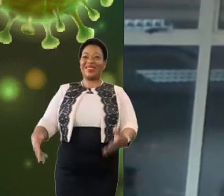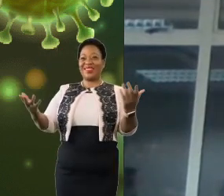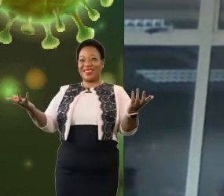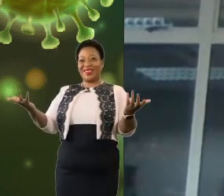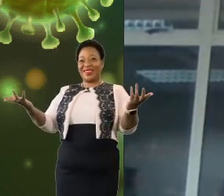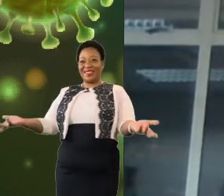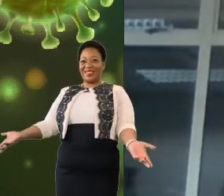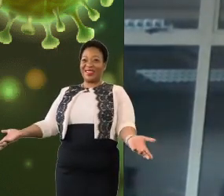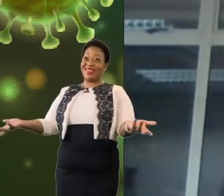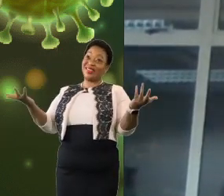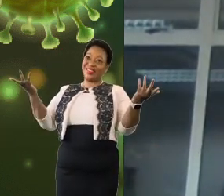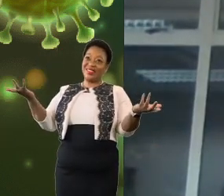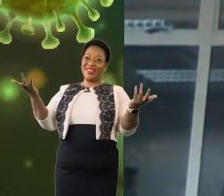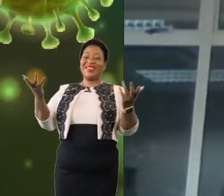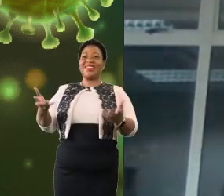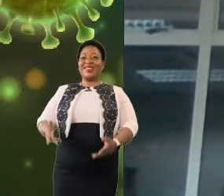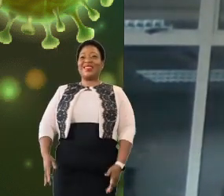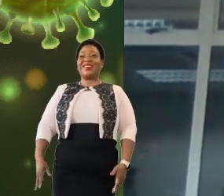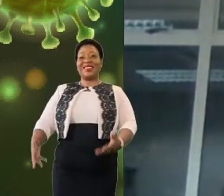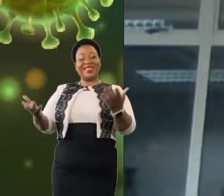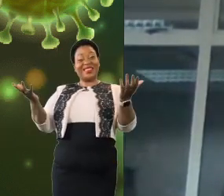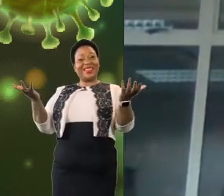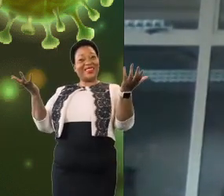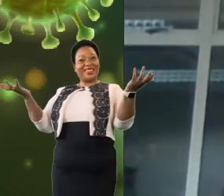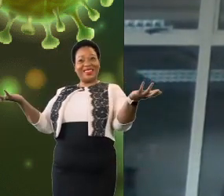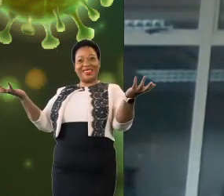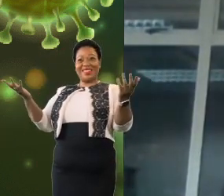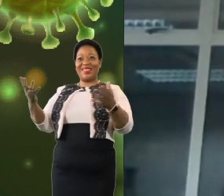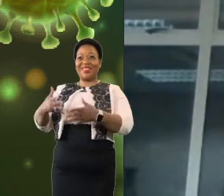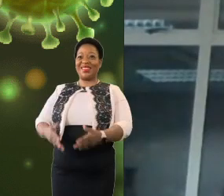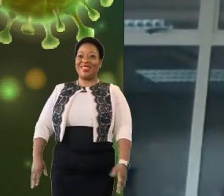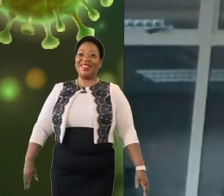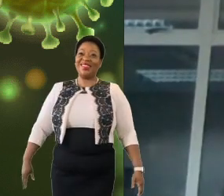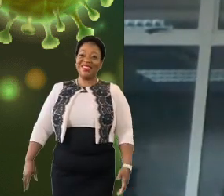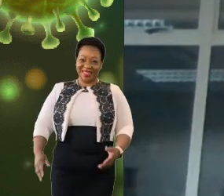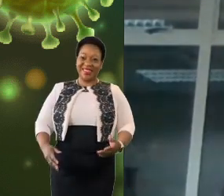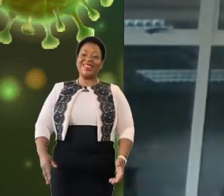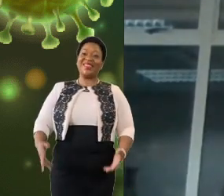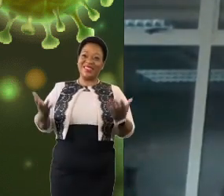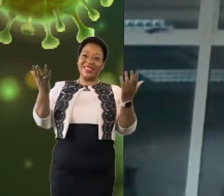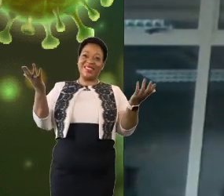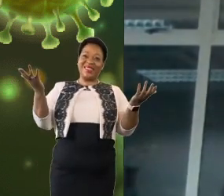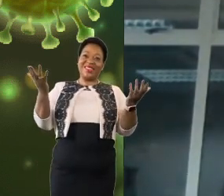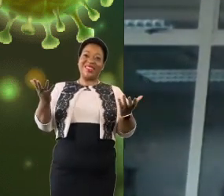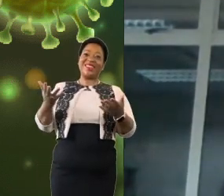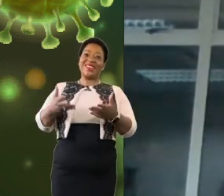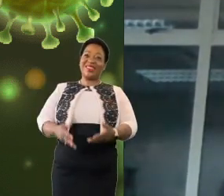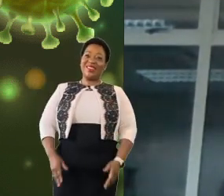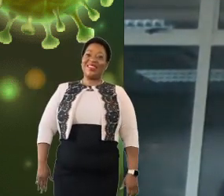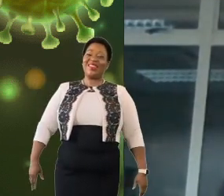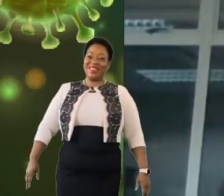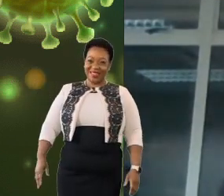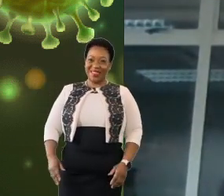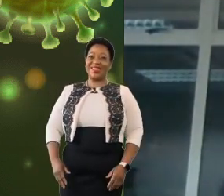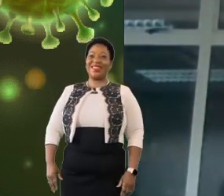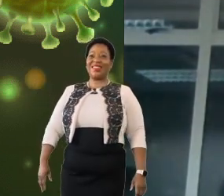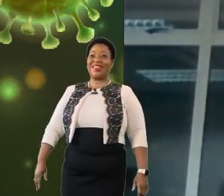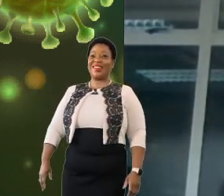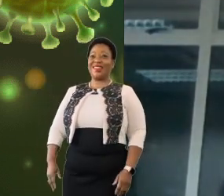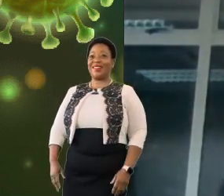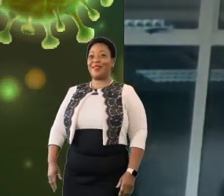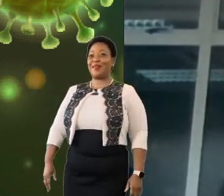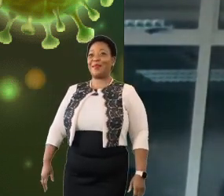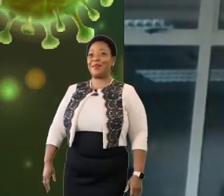environment is such that it can allow our businesses to expand sufficiently and easily. And